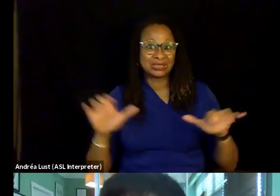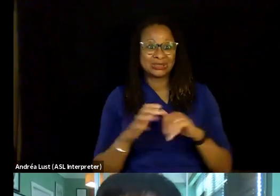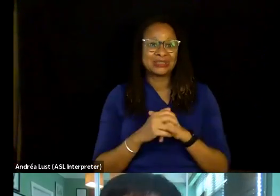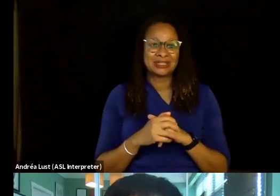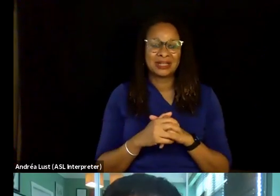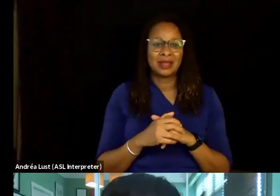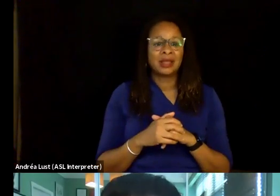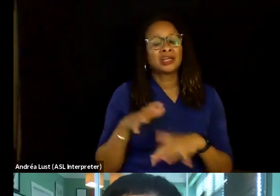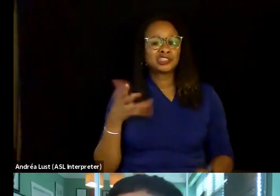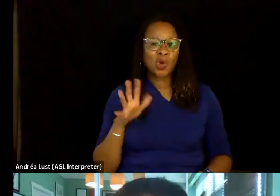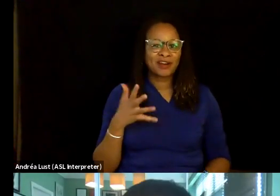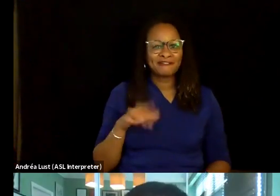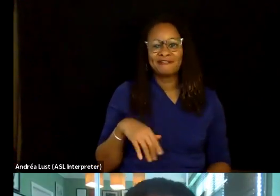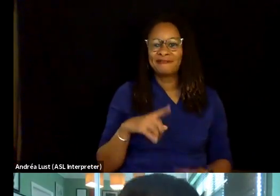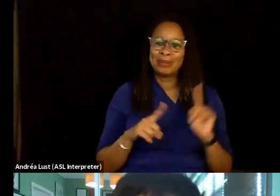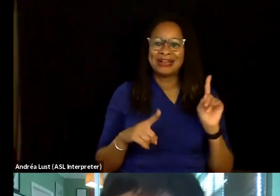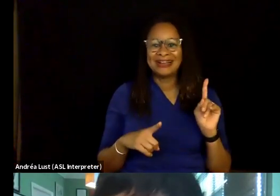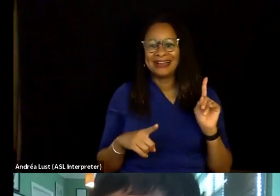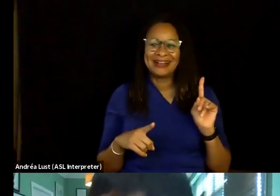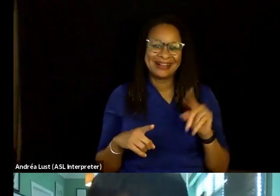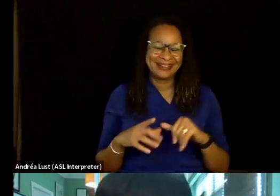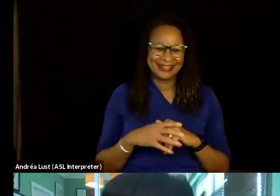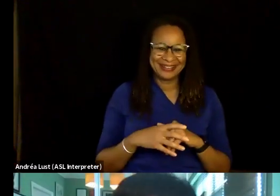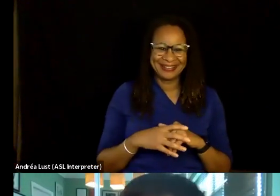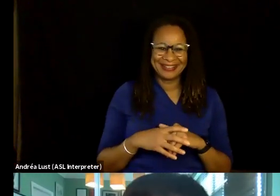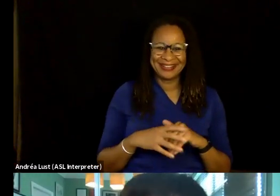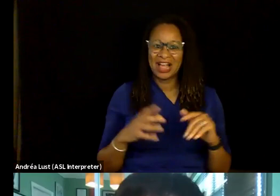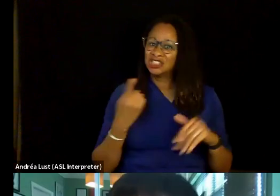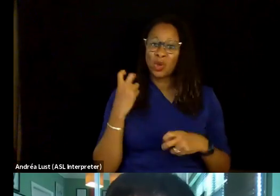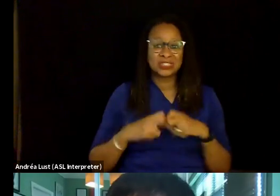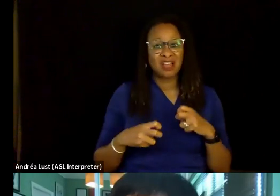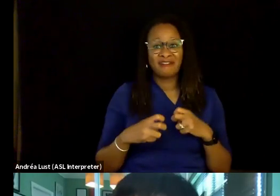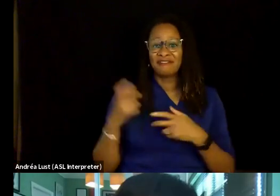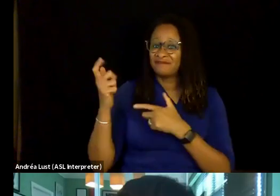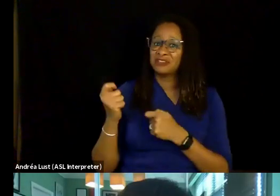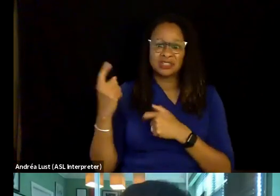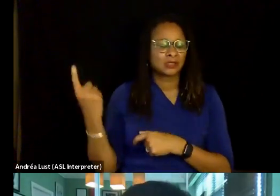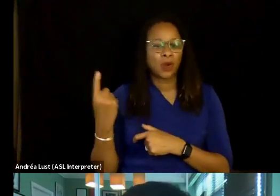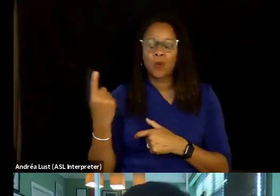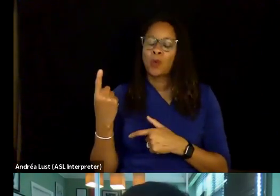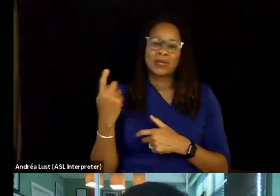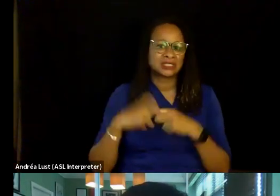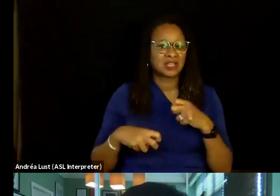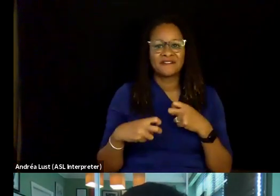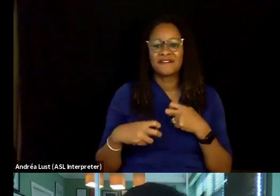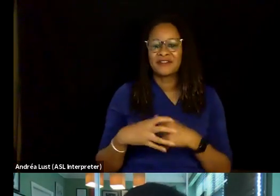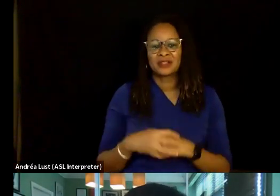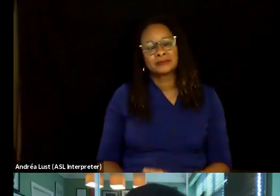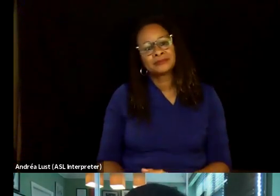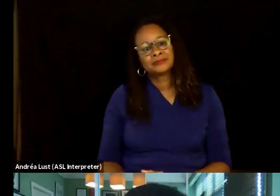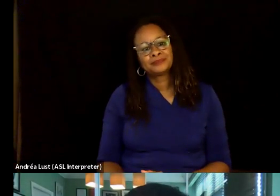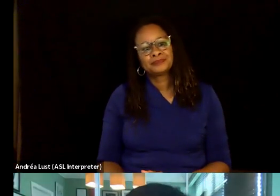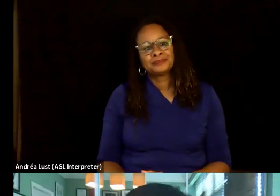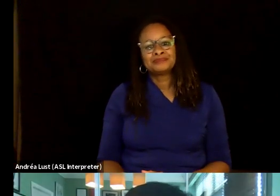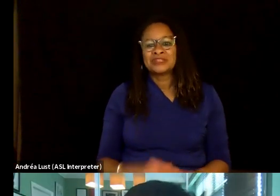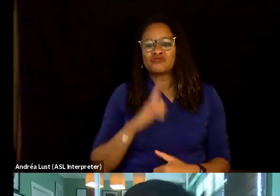Yeah, sort of you are, but no, it's always tough. I mean, that's always tough. Fundraising is always a